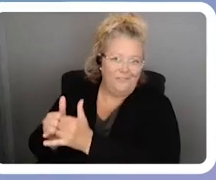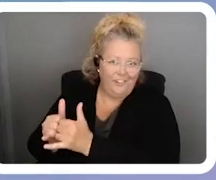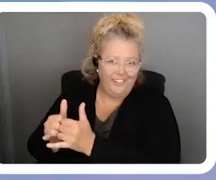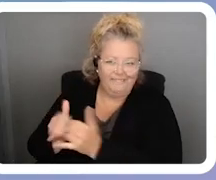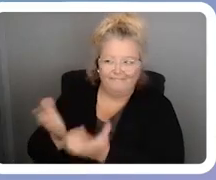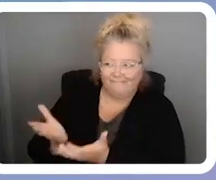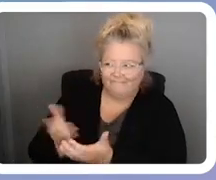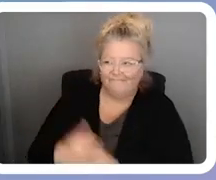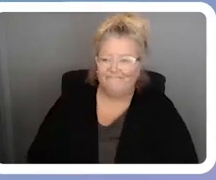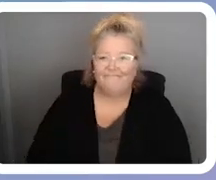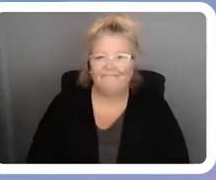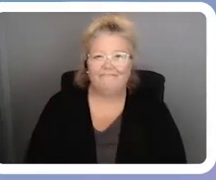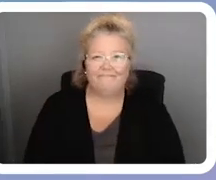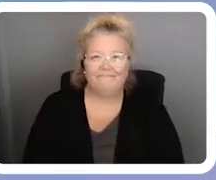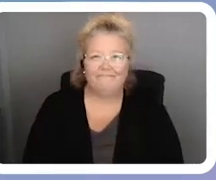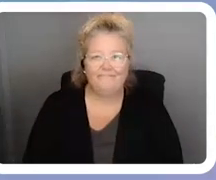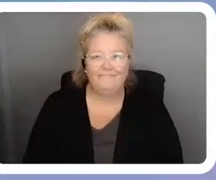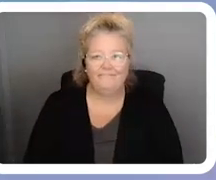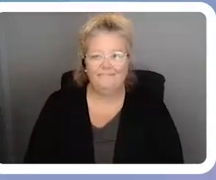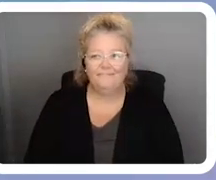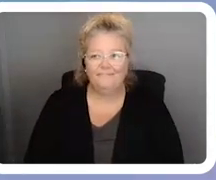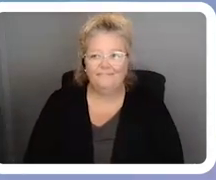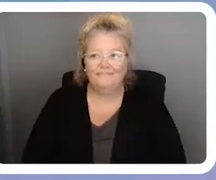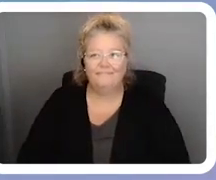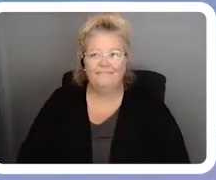amazing honor.